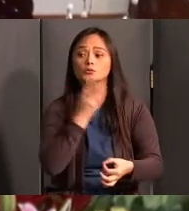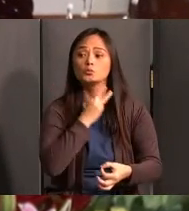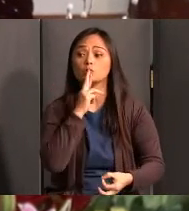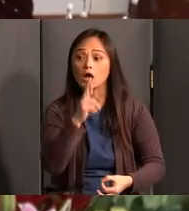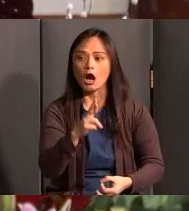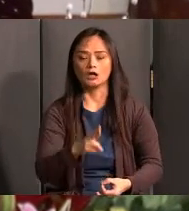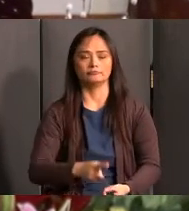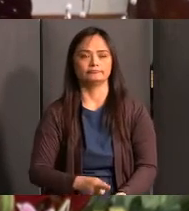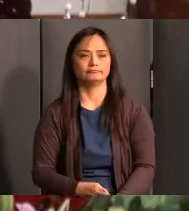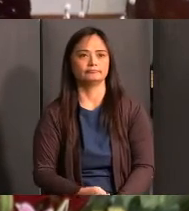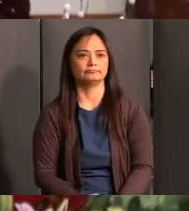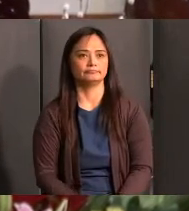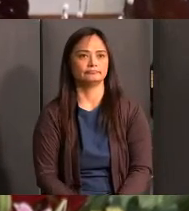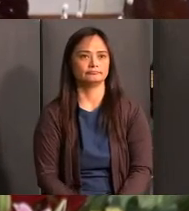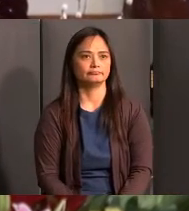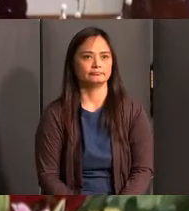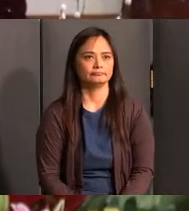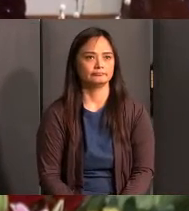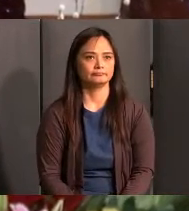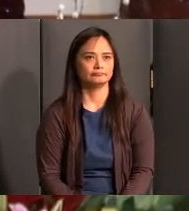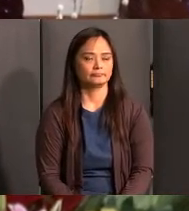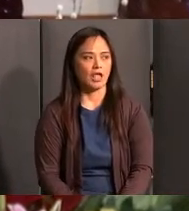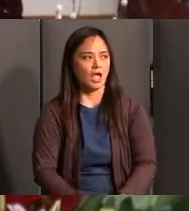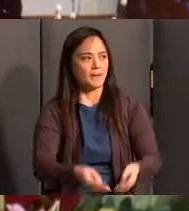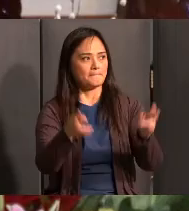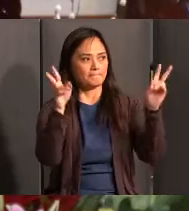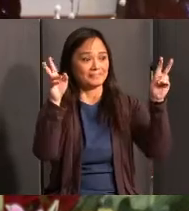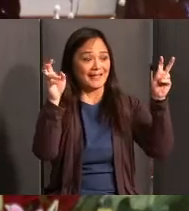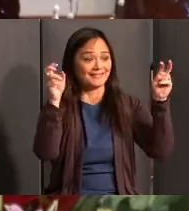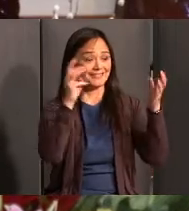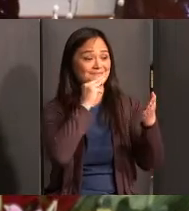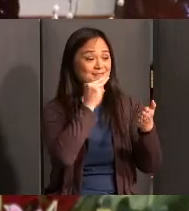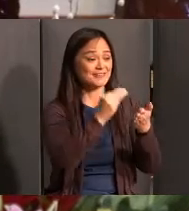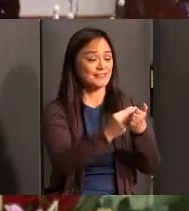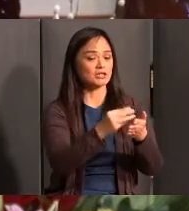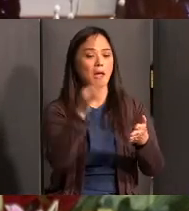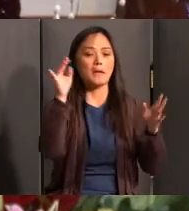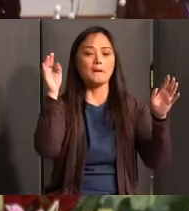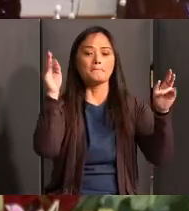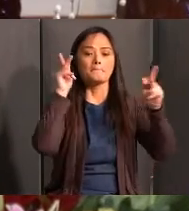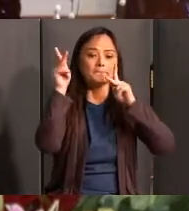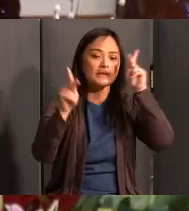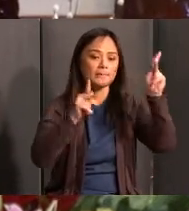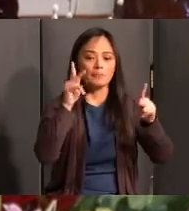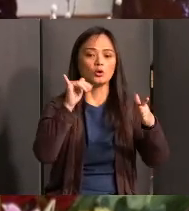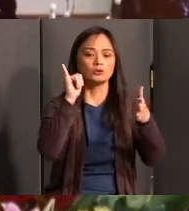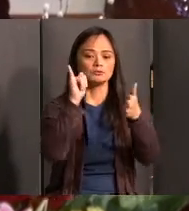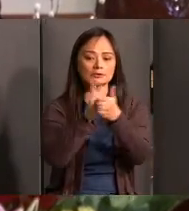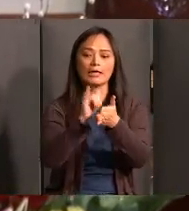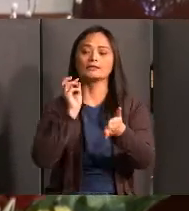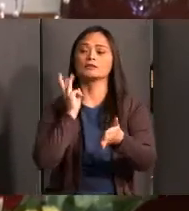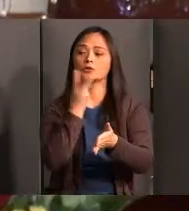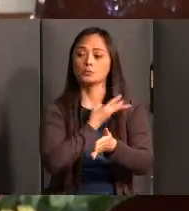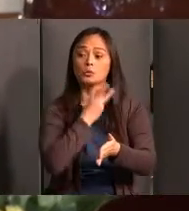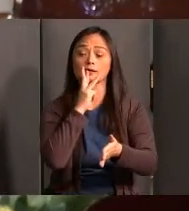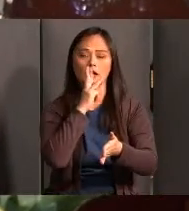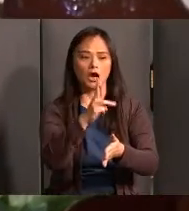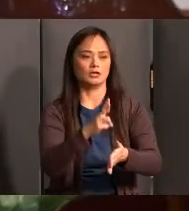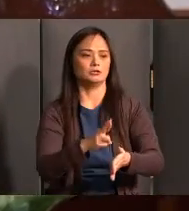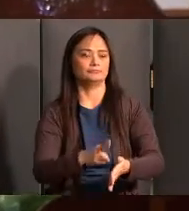Kaya ang mensahe ko po ay the people that we are. We need to understand this from this point of